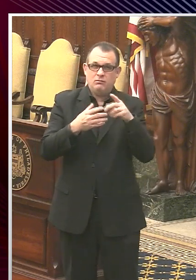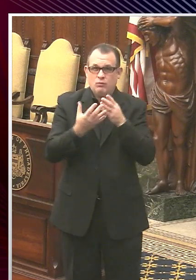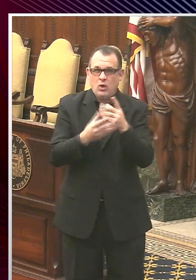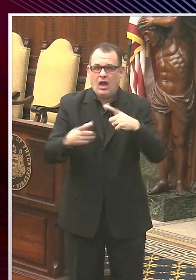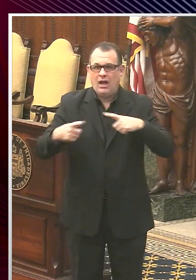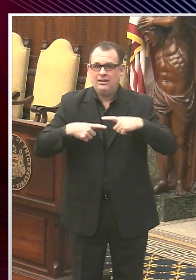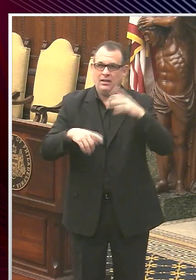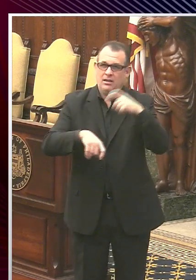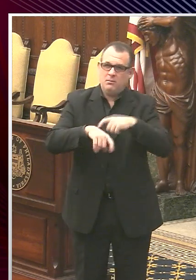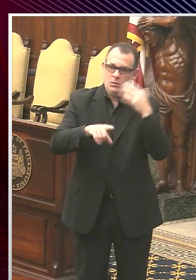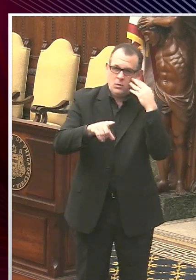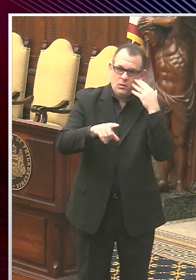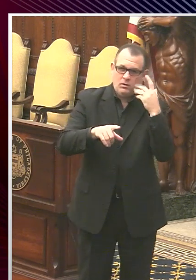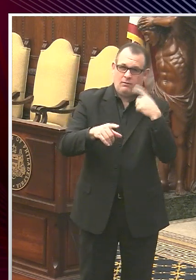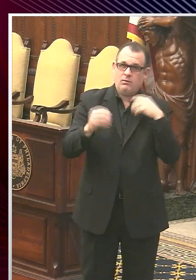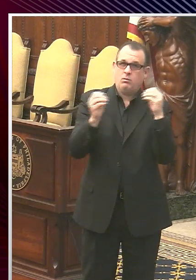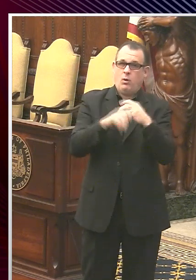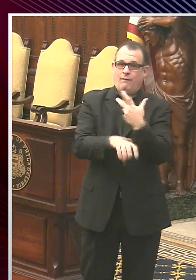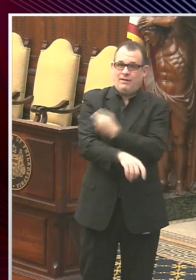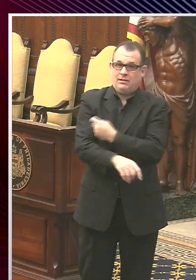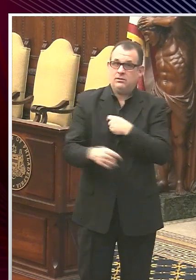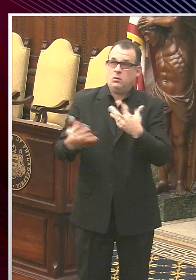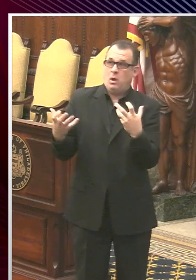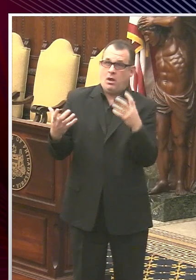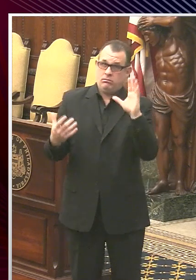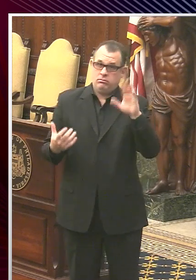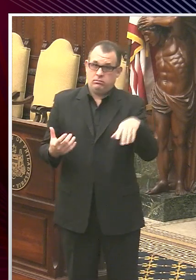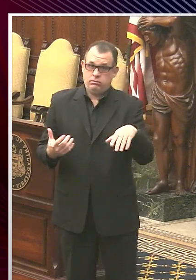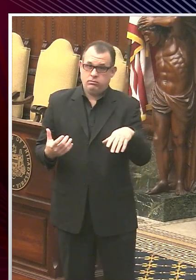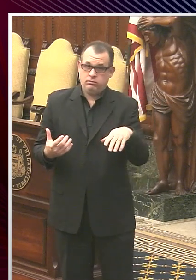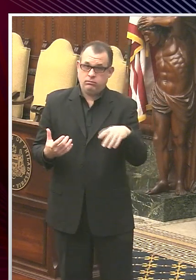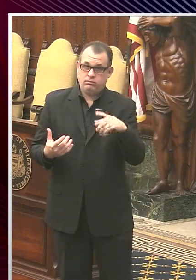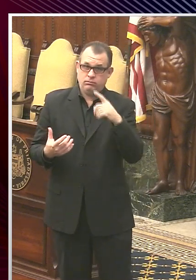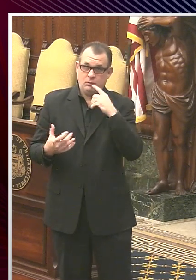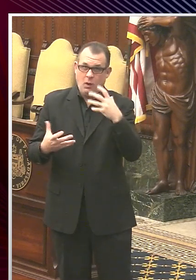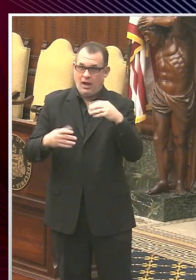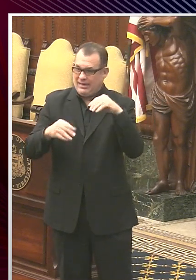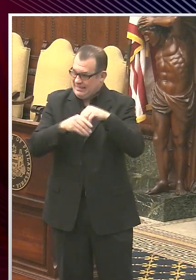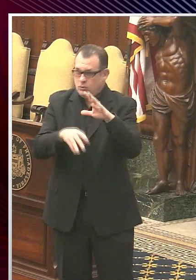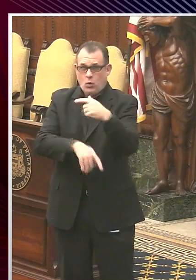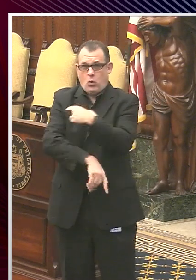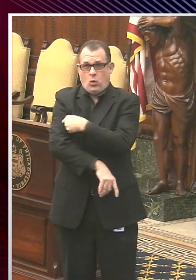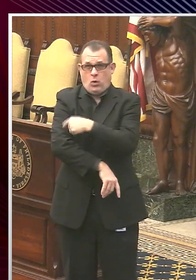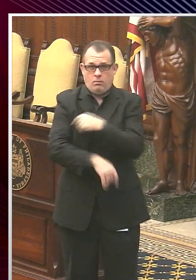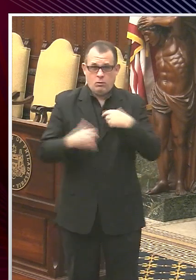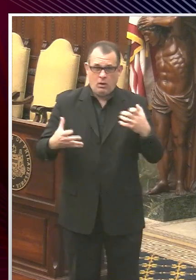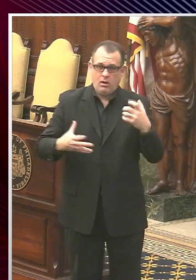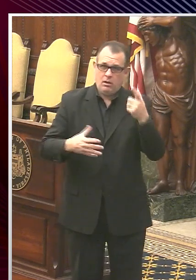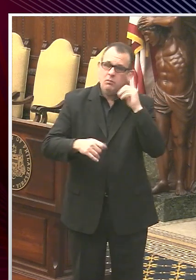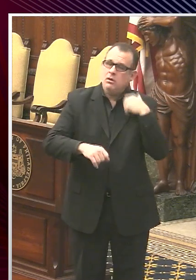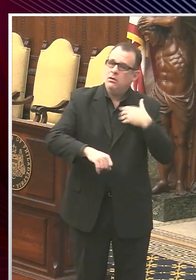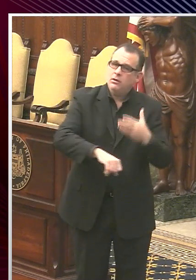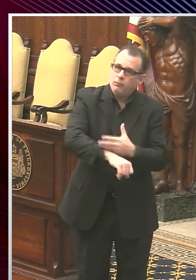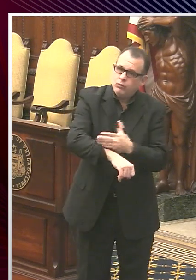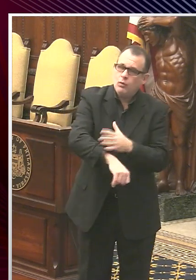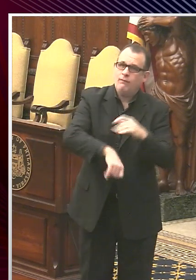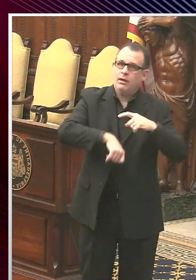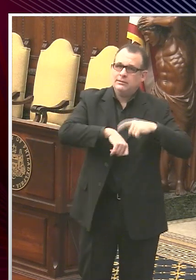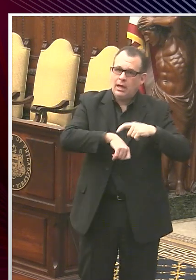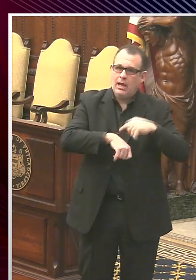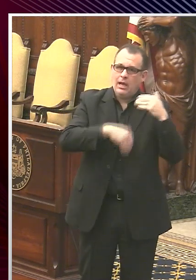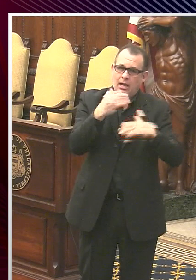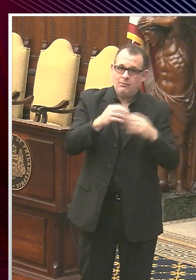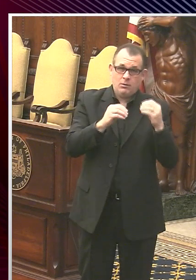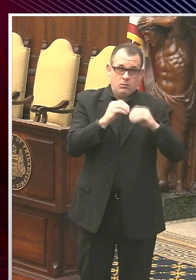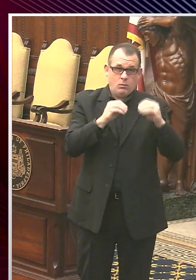more vaccines in people's arms now, but we're doing the best we can. I think we will adjust and improve as we get more vaccine